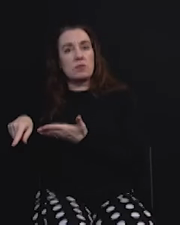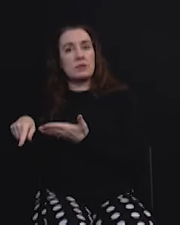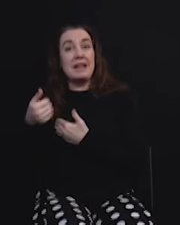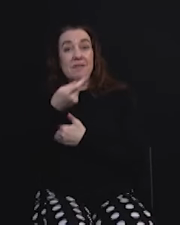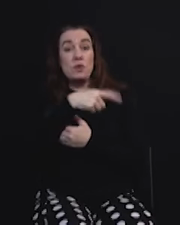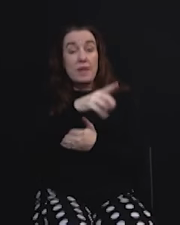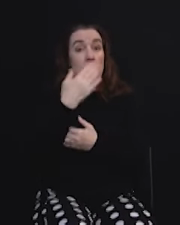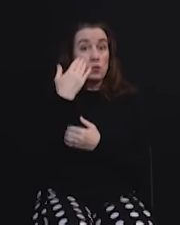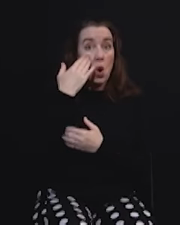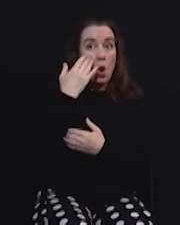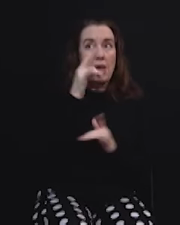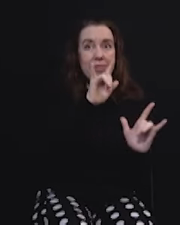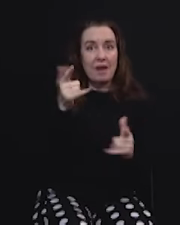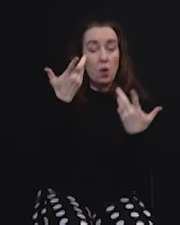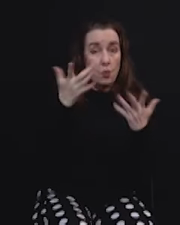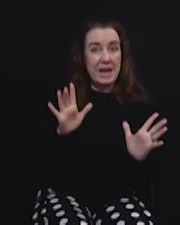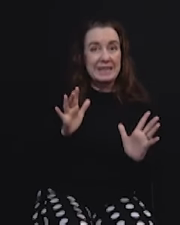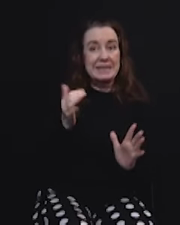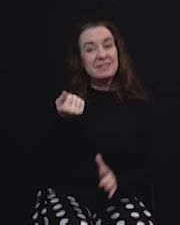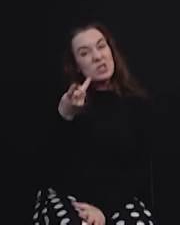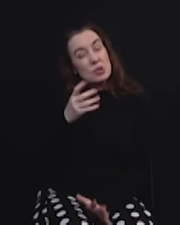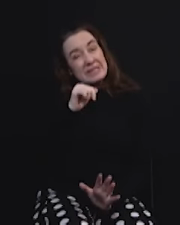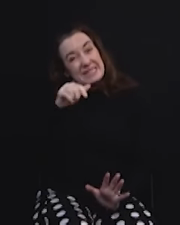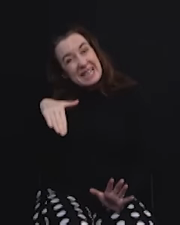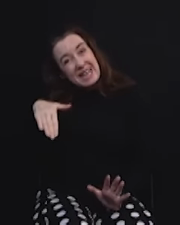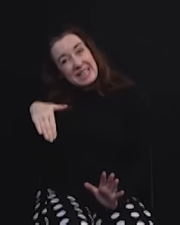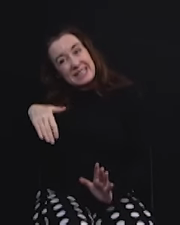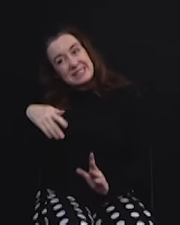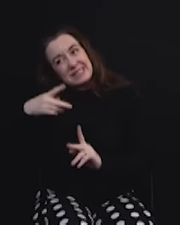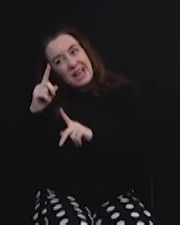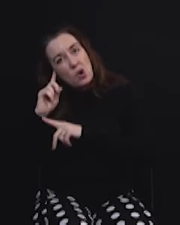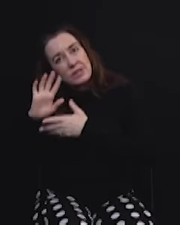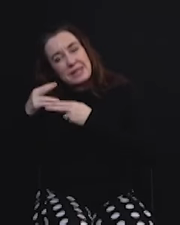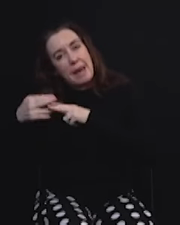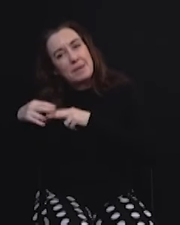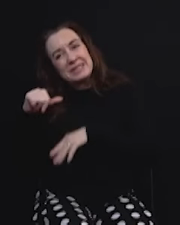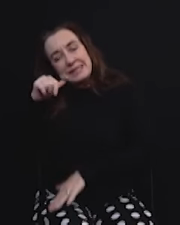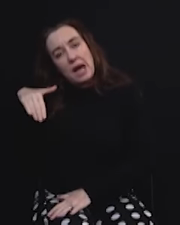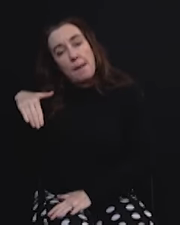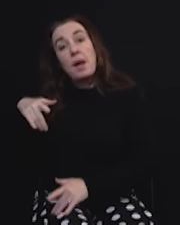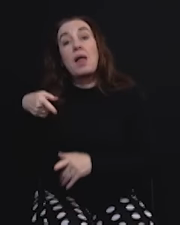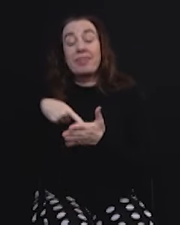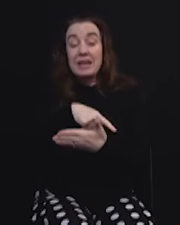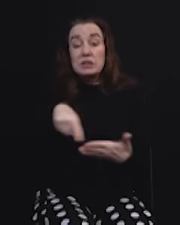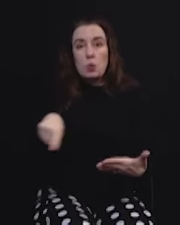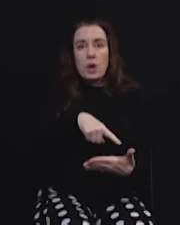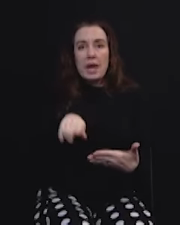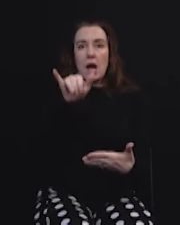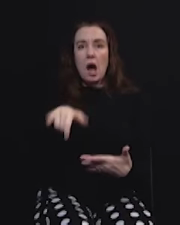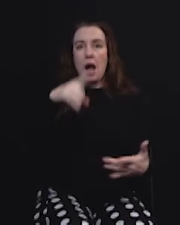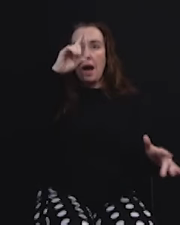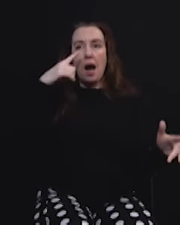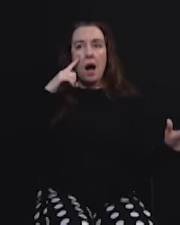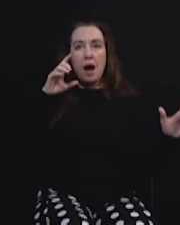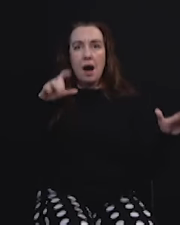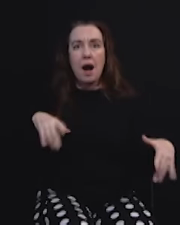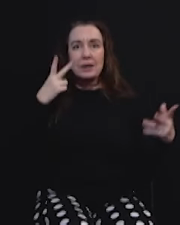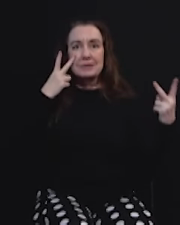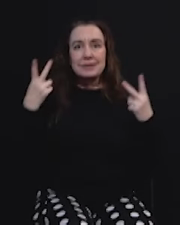know and love you already. Some of them have barely even ever heard your name. But Lord, let this week be a time where your